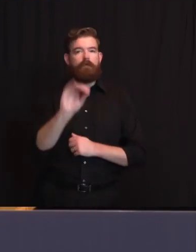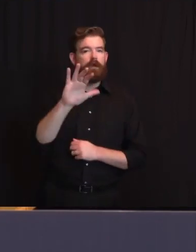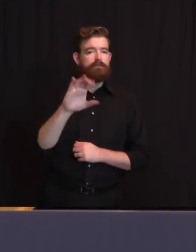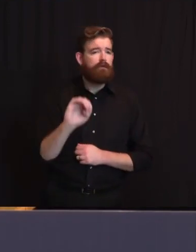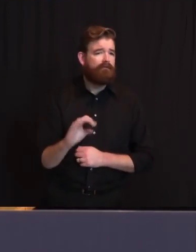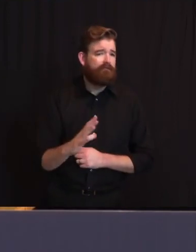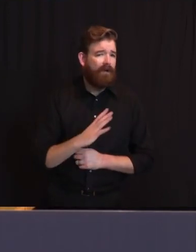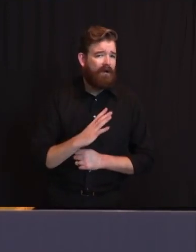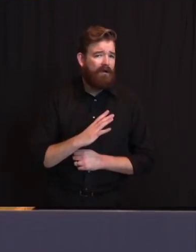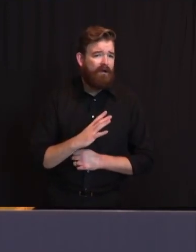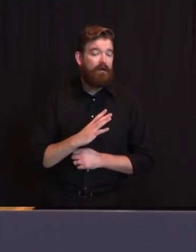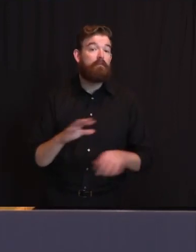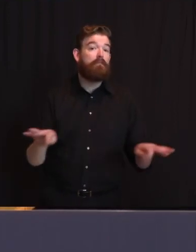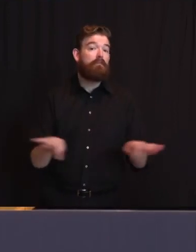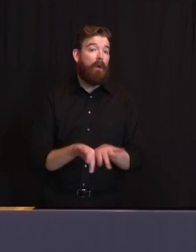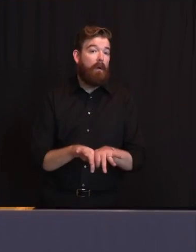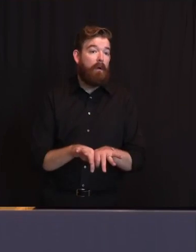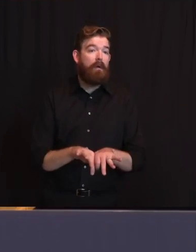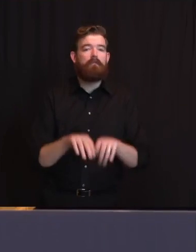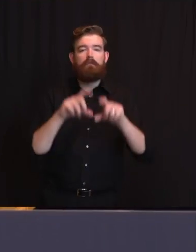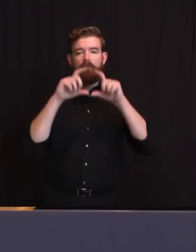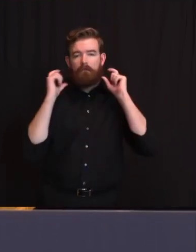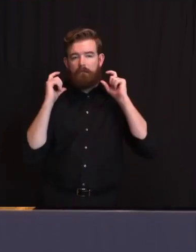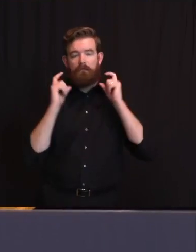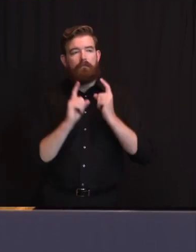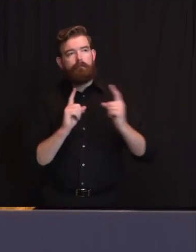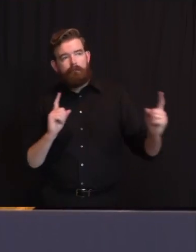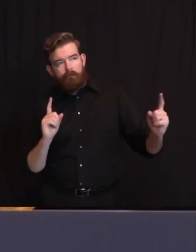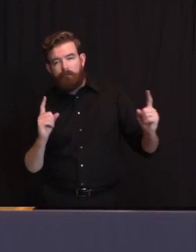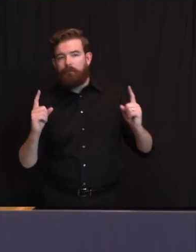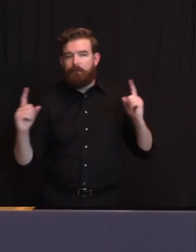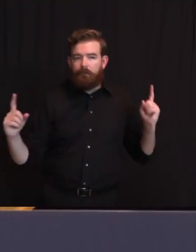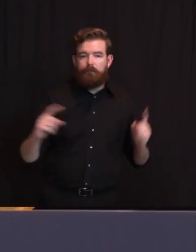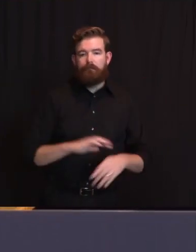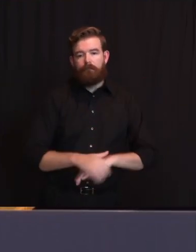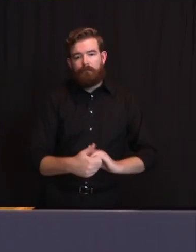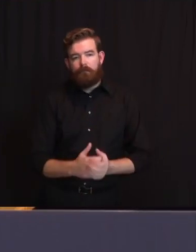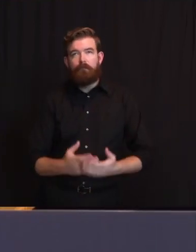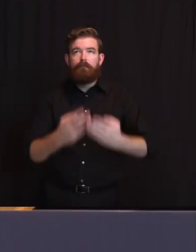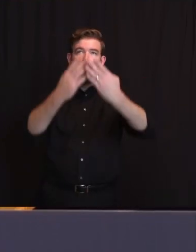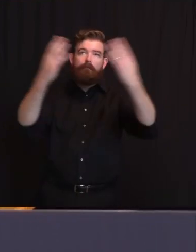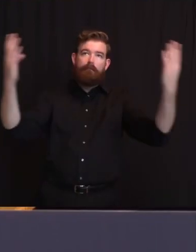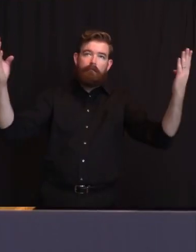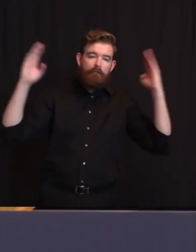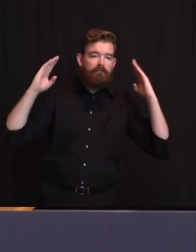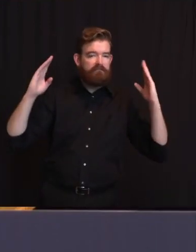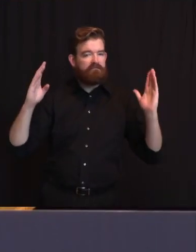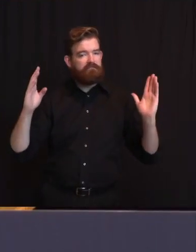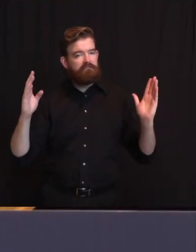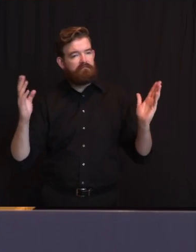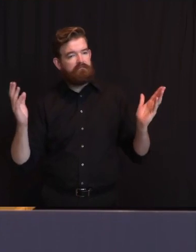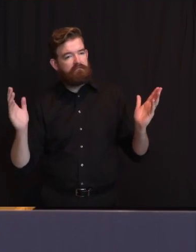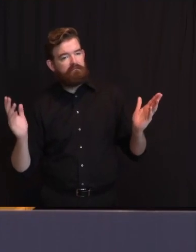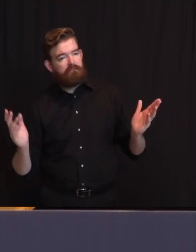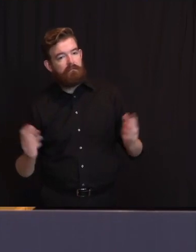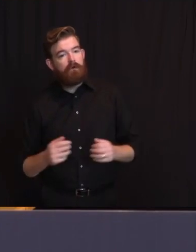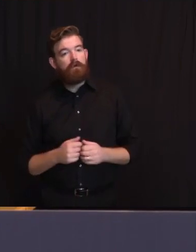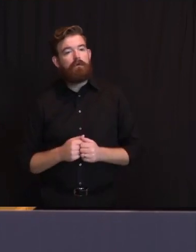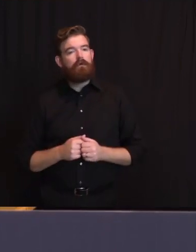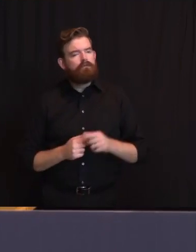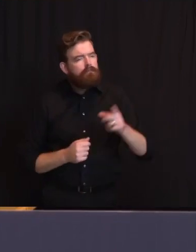one-way arrows in the halls, etc. Anything more on that? Matt's saying no. False positives, anything? We're not sensing any issue with